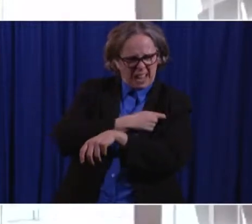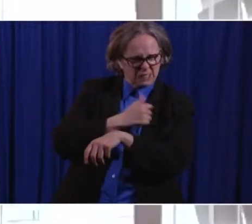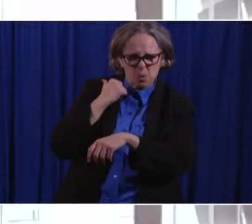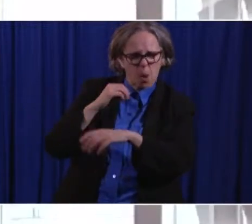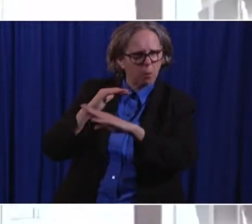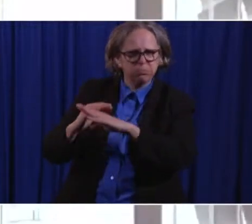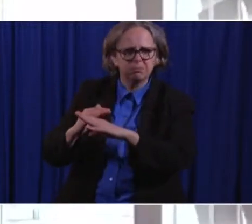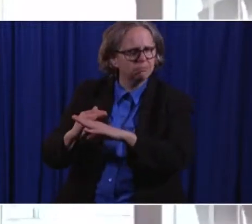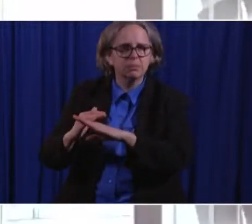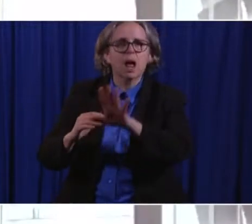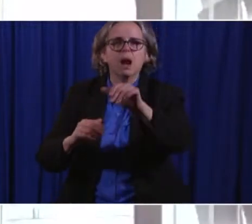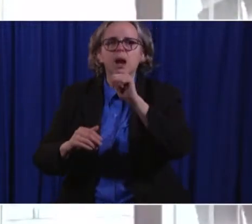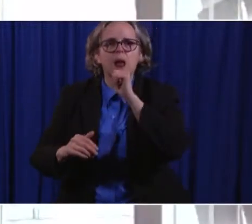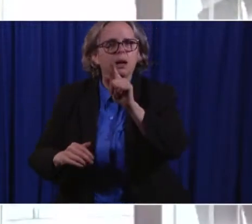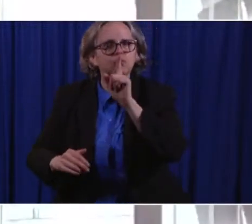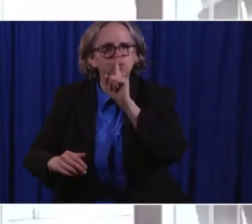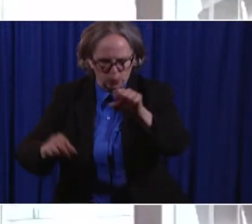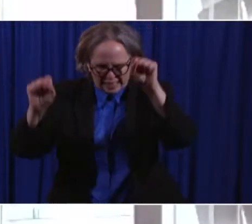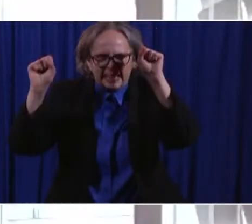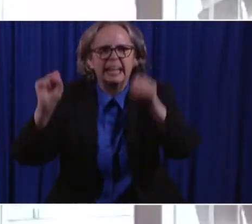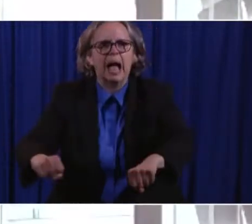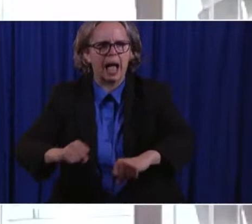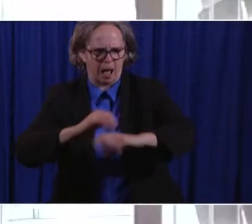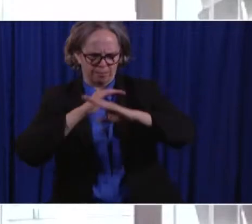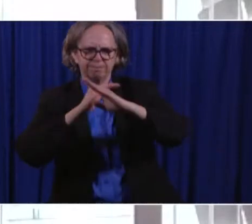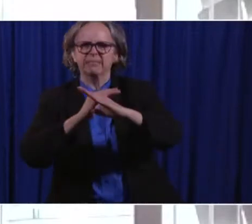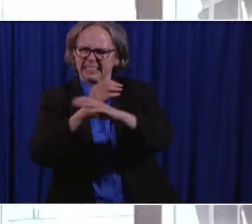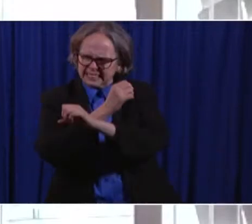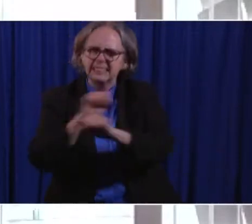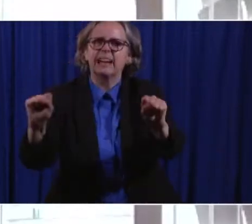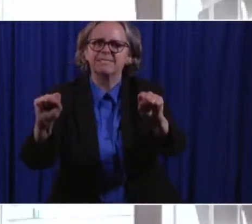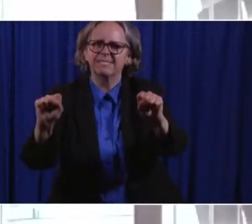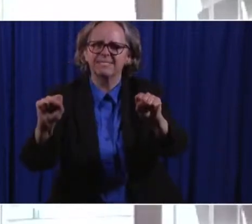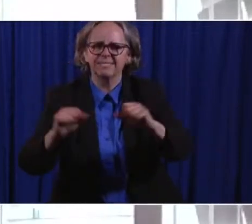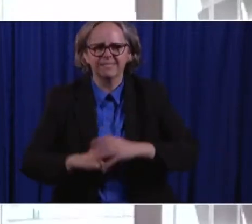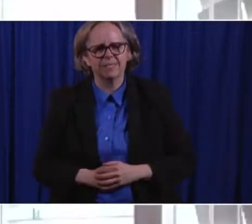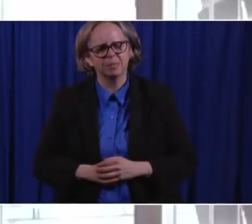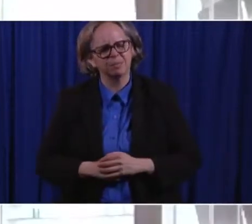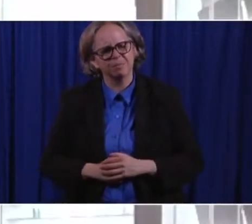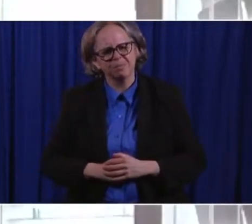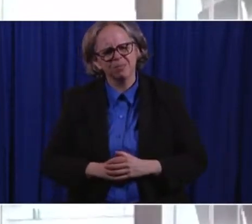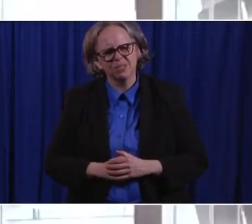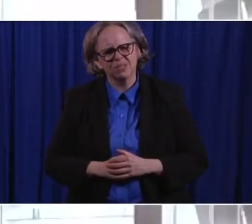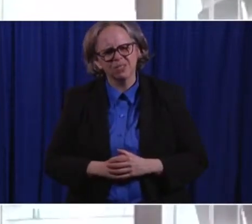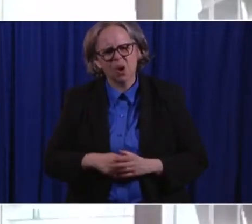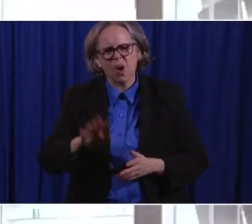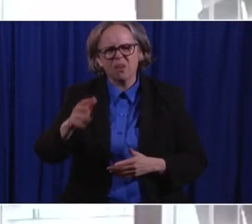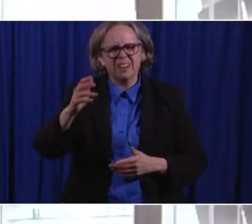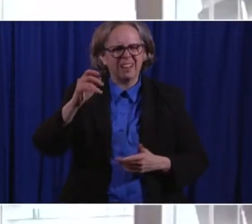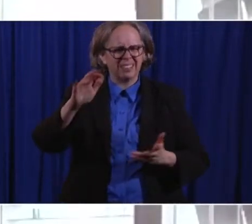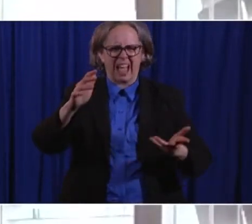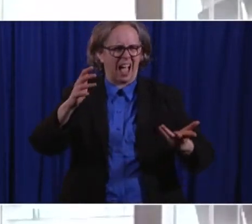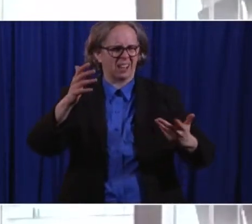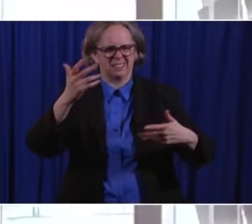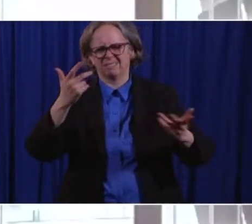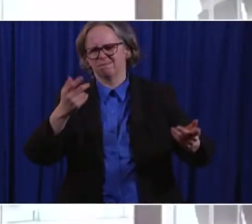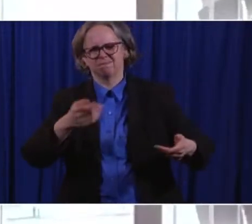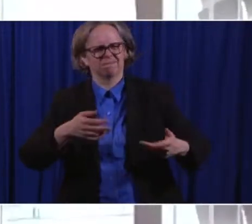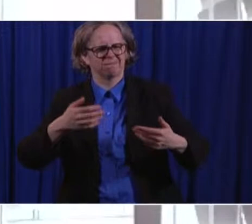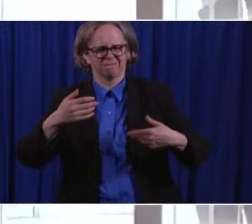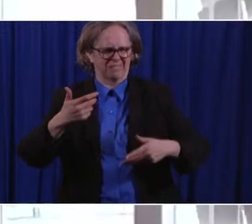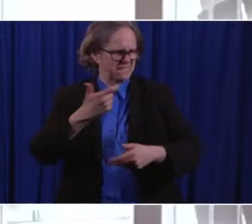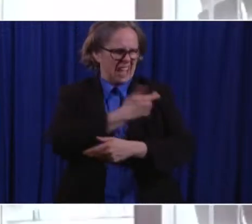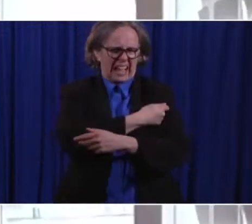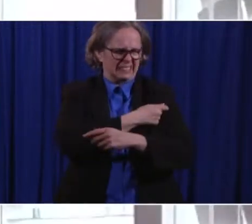So I don't have that exact number. Some very, very smart vaccinologists and virologists have